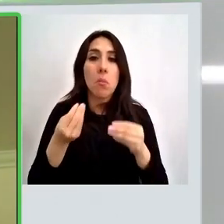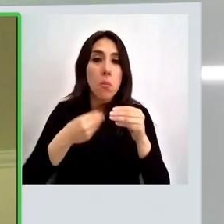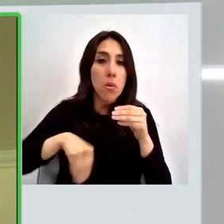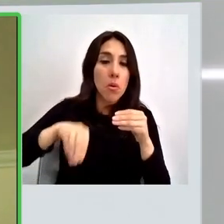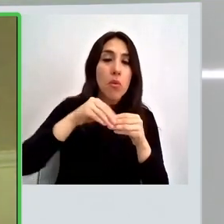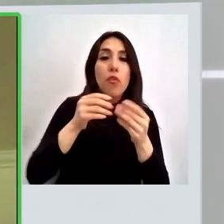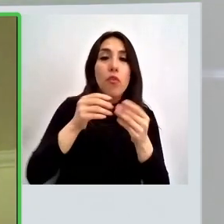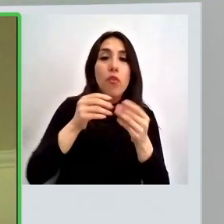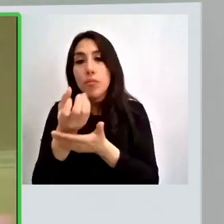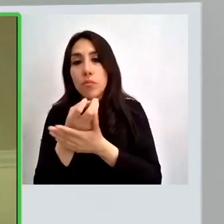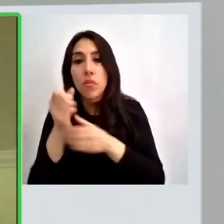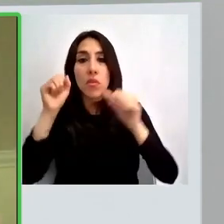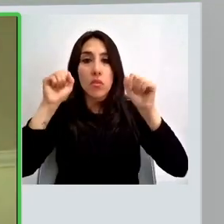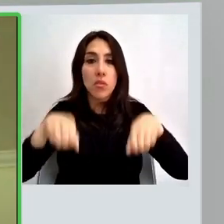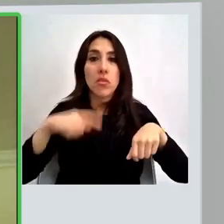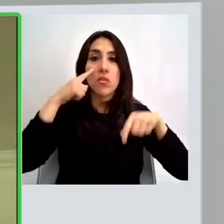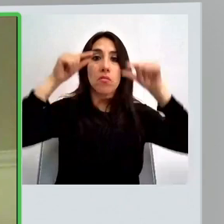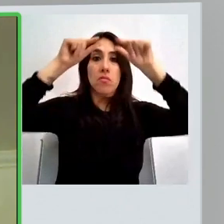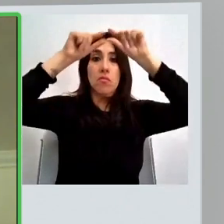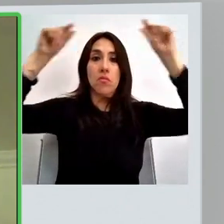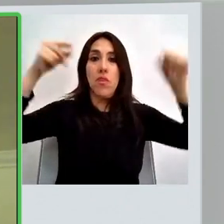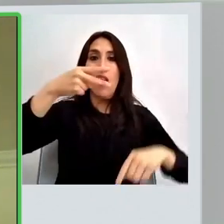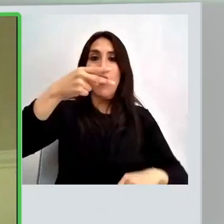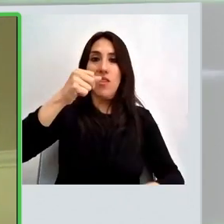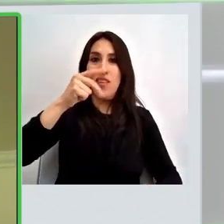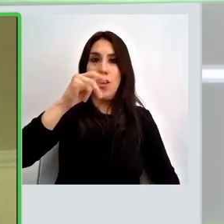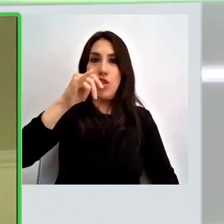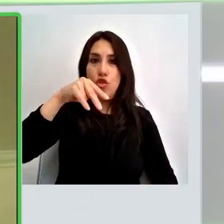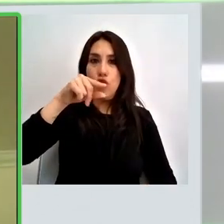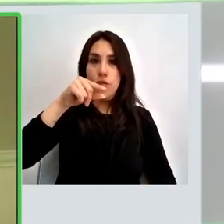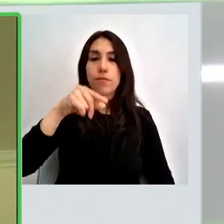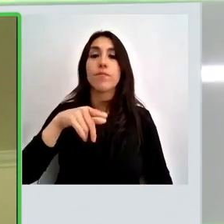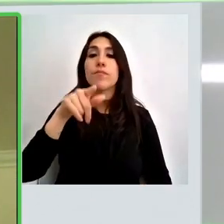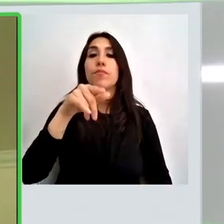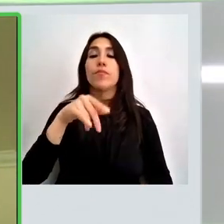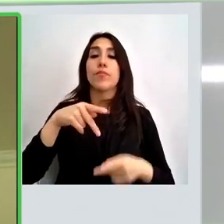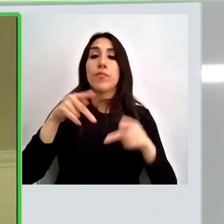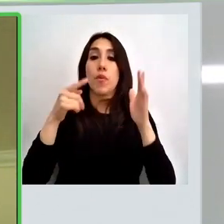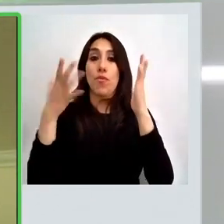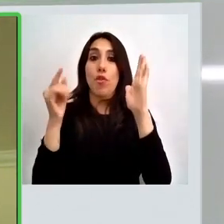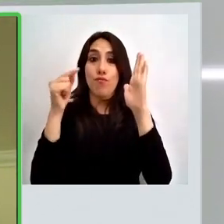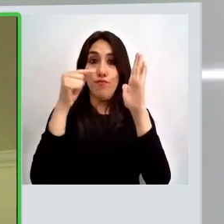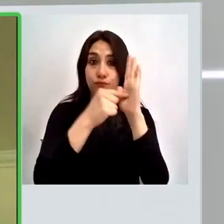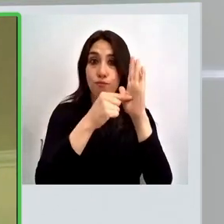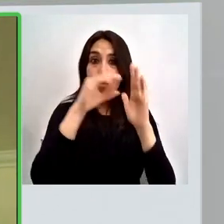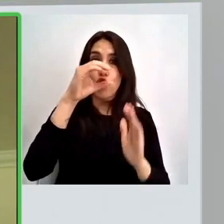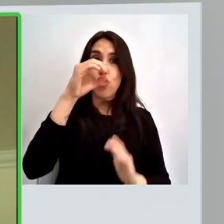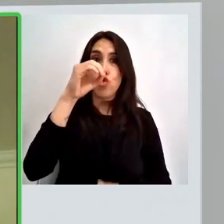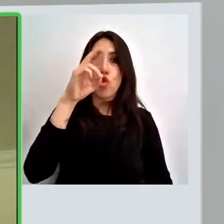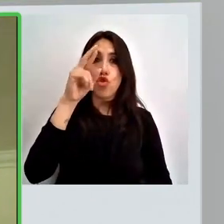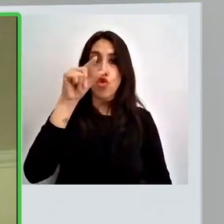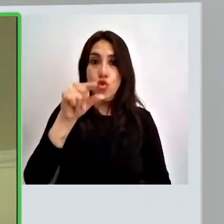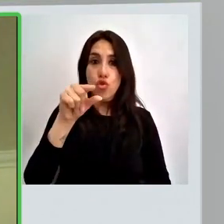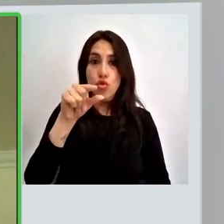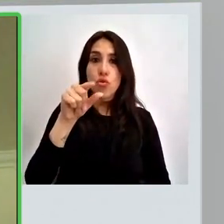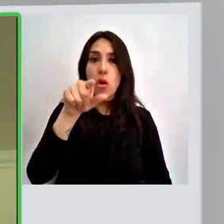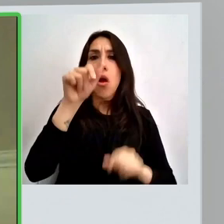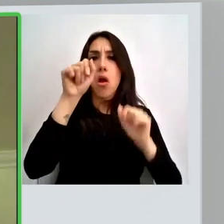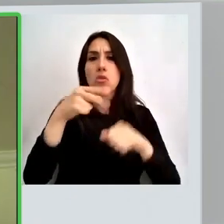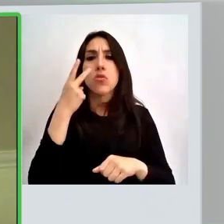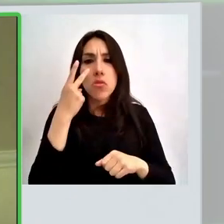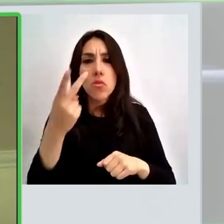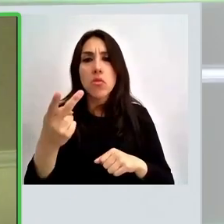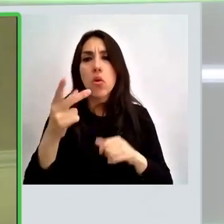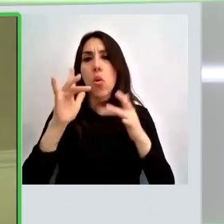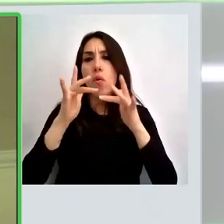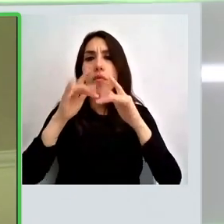and either get information or input anything you would like. But what we have a full